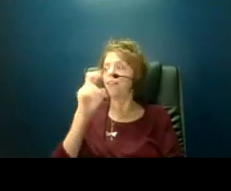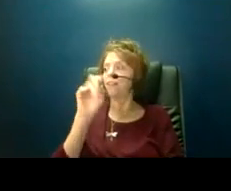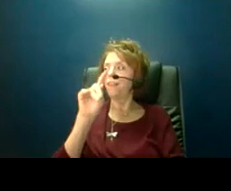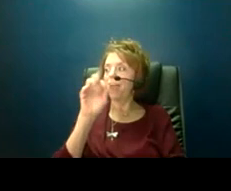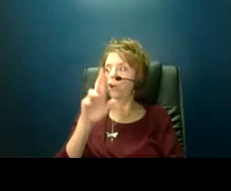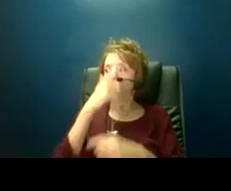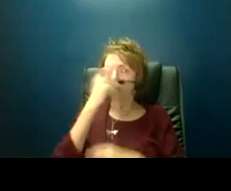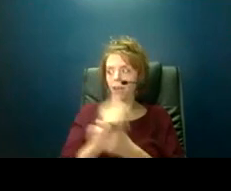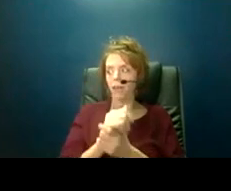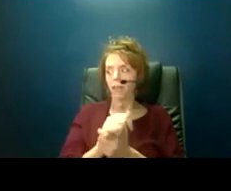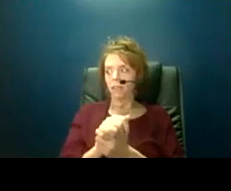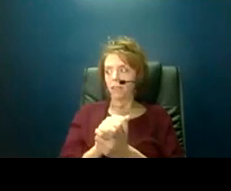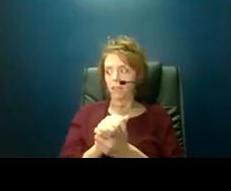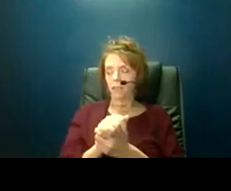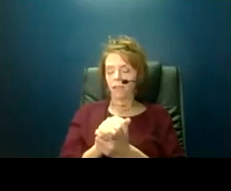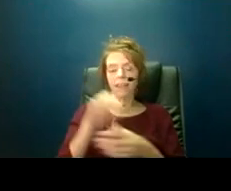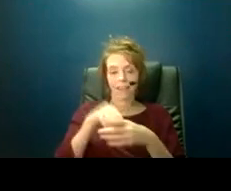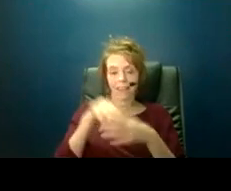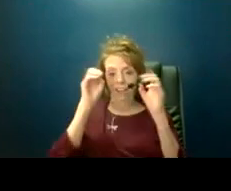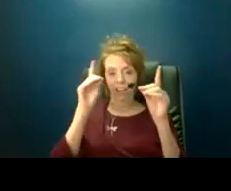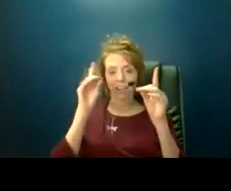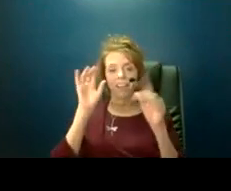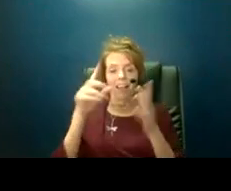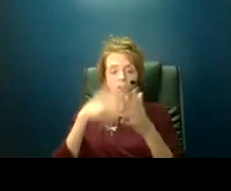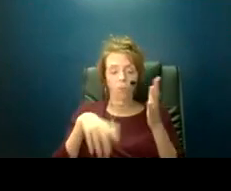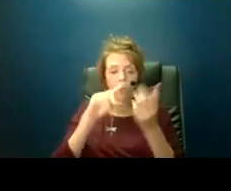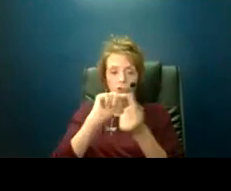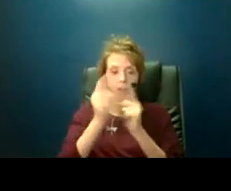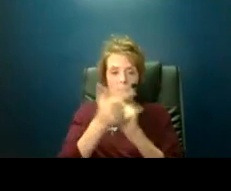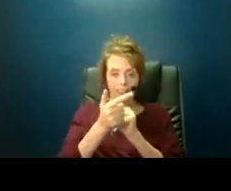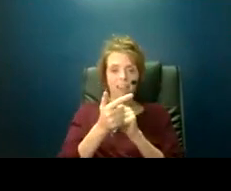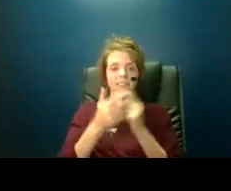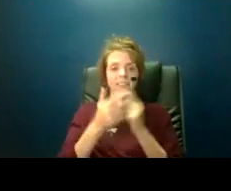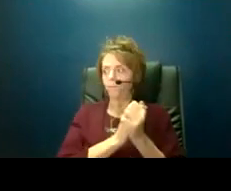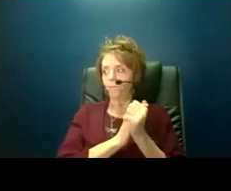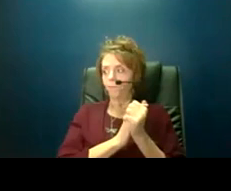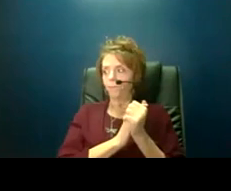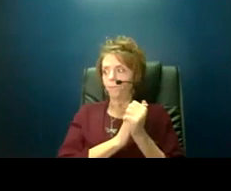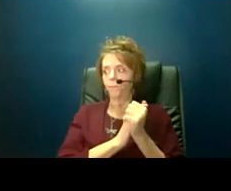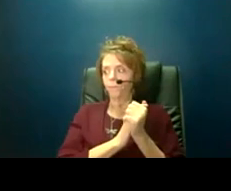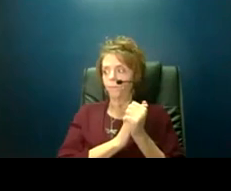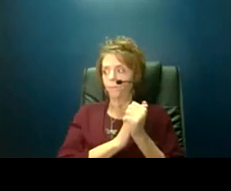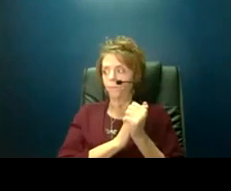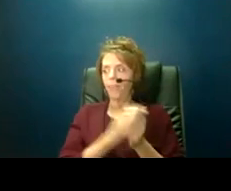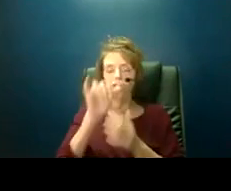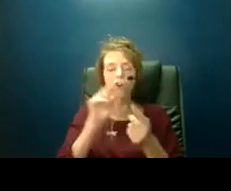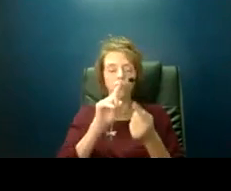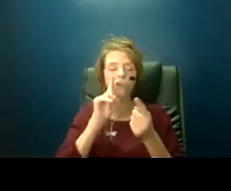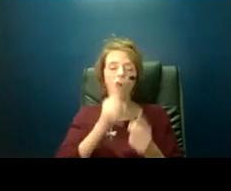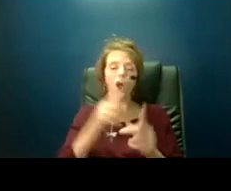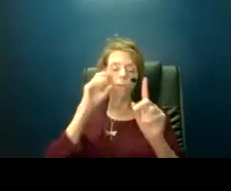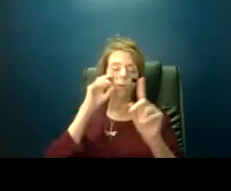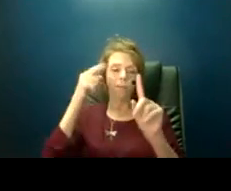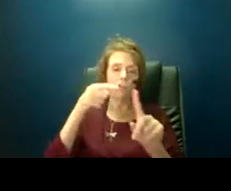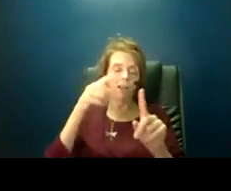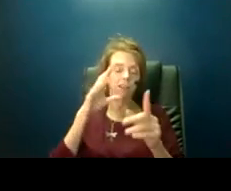because then in education, that's what translates, and those are where objective choices can be made.